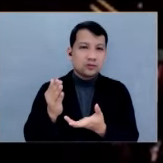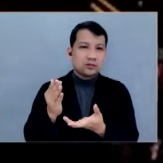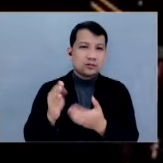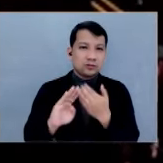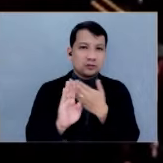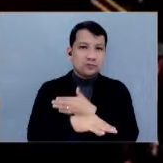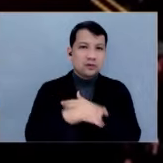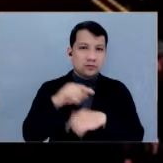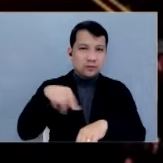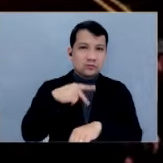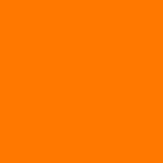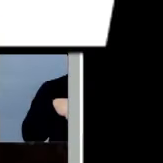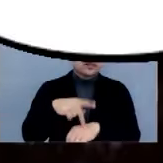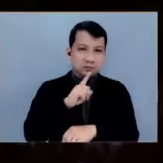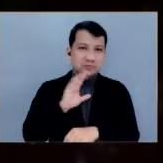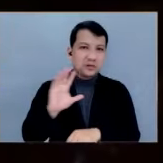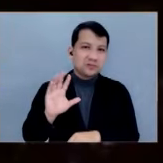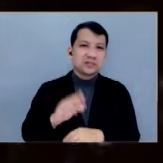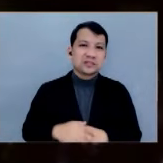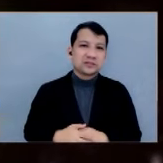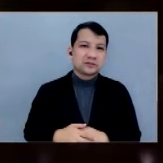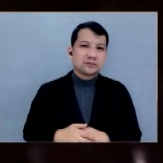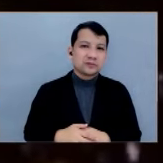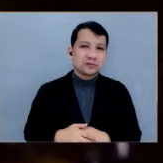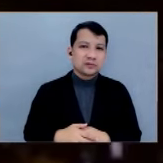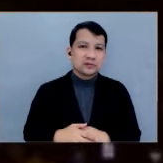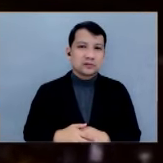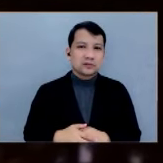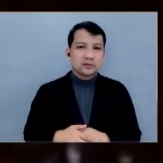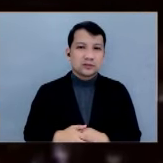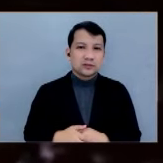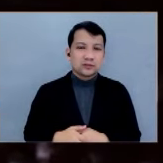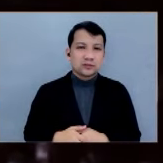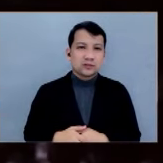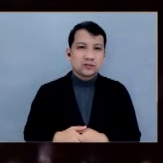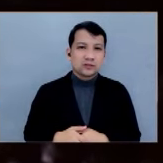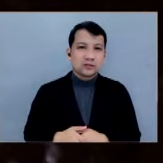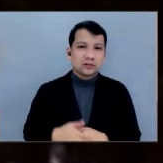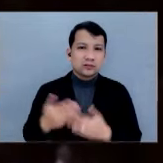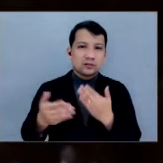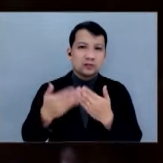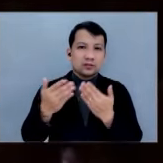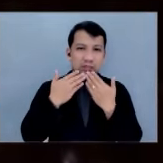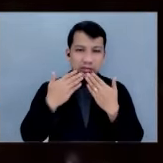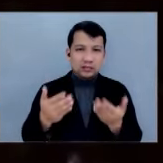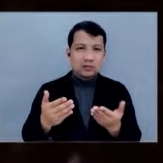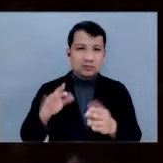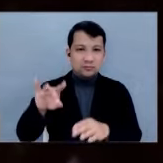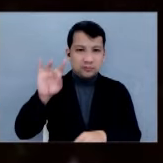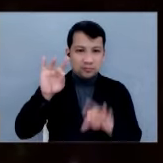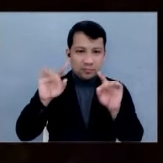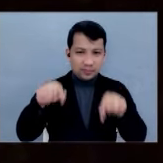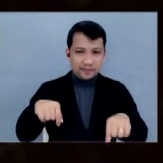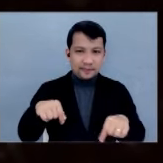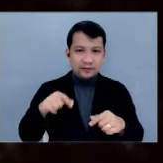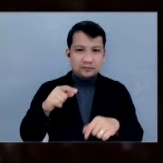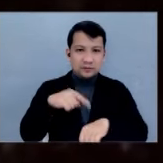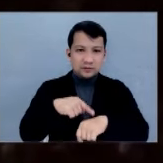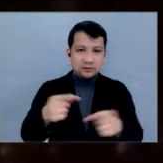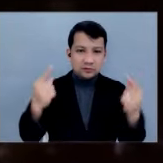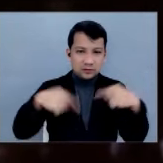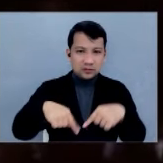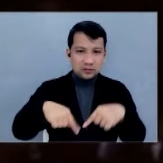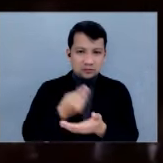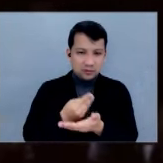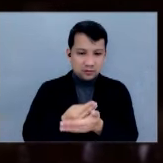sa Pilipinas. And I know that's not easy to do so, but you chose to spend your time and your well-earned money on